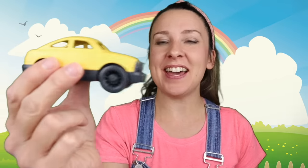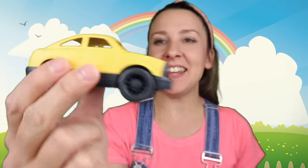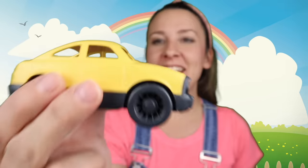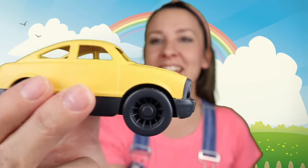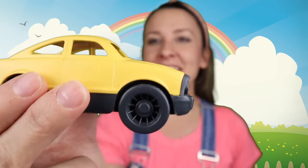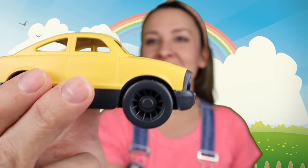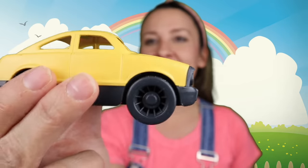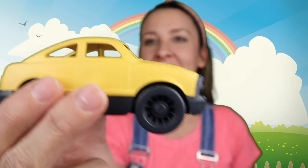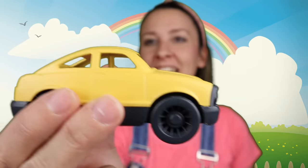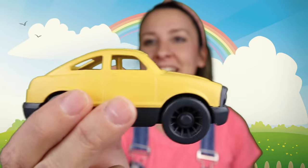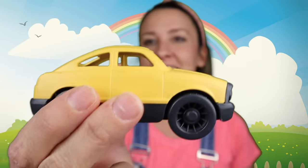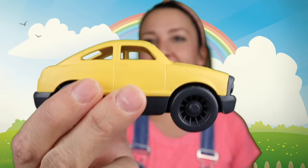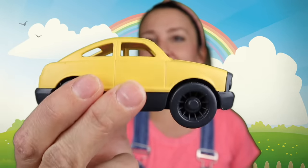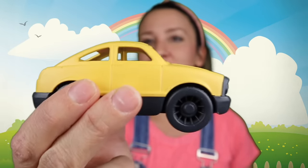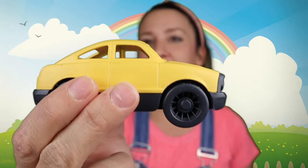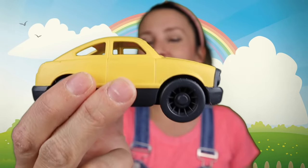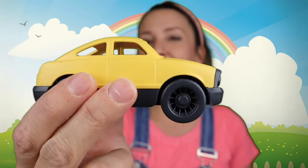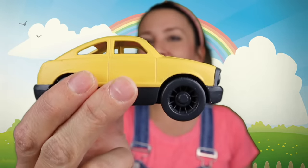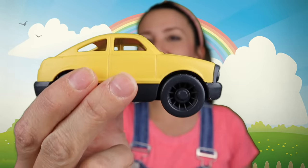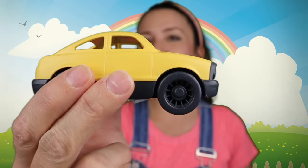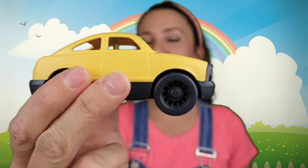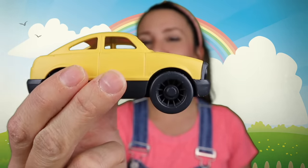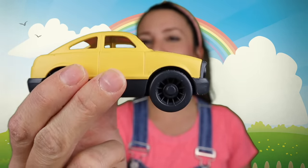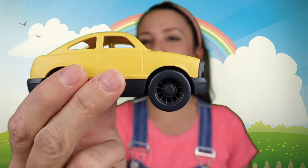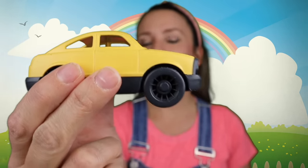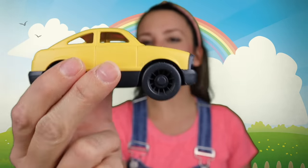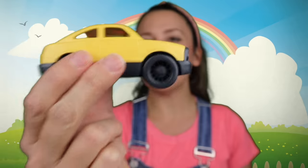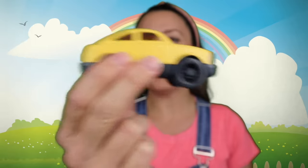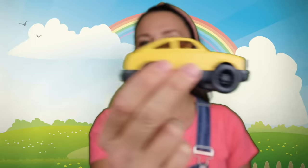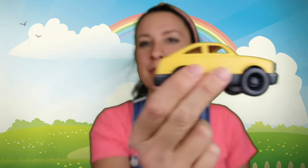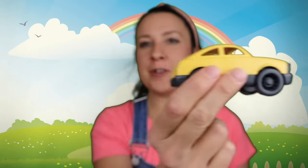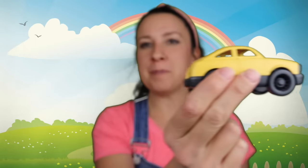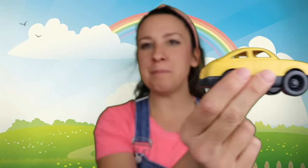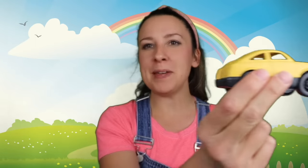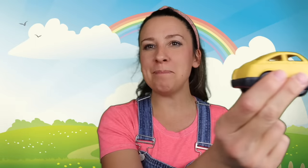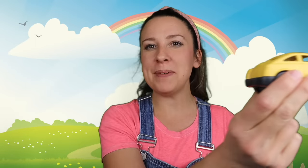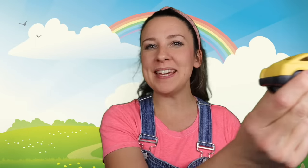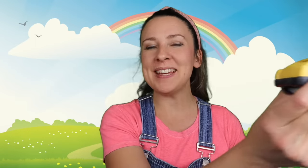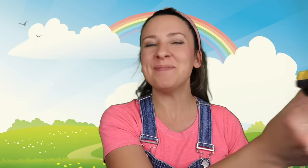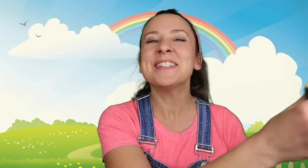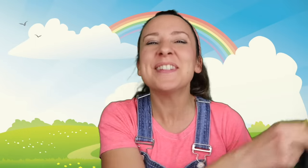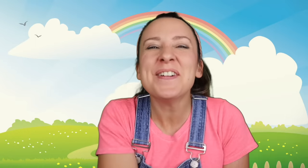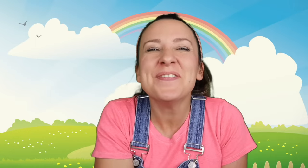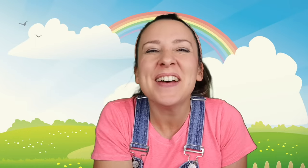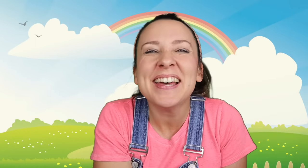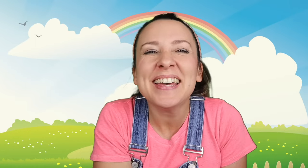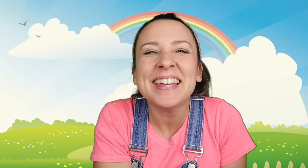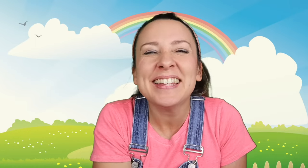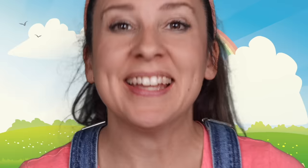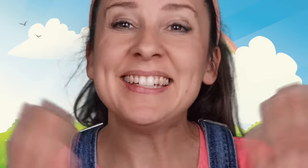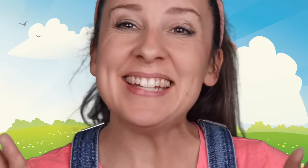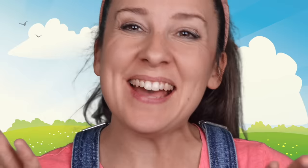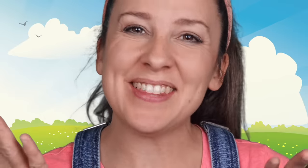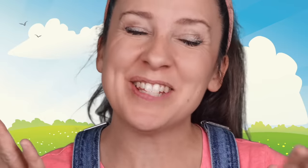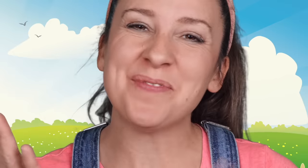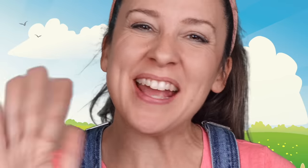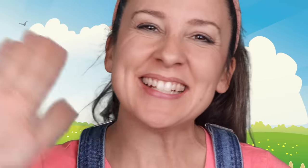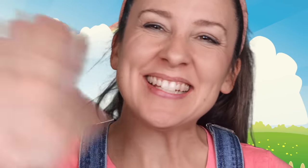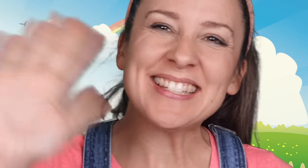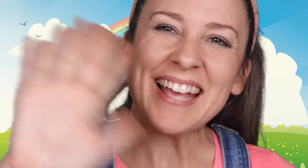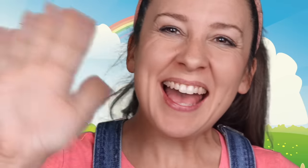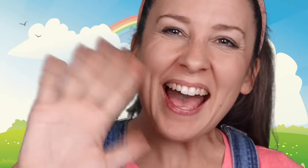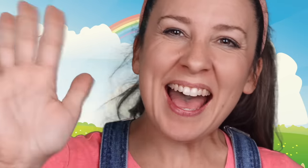You got a yellow car. Vroom, vroom, beep, beep. So fun. Now